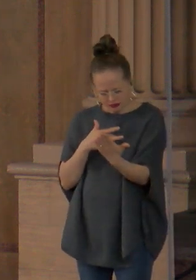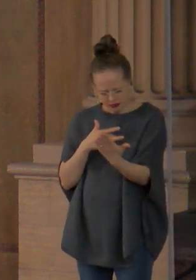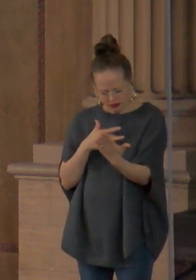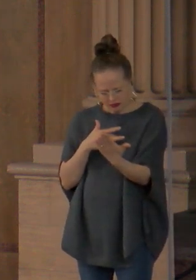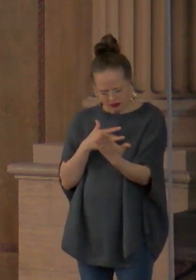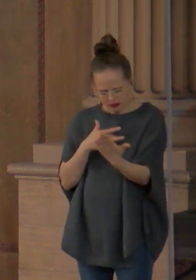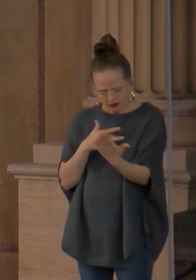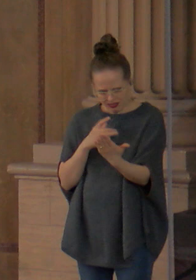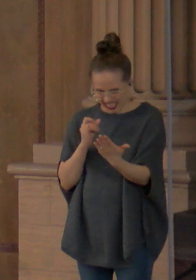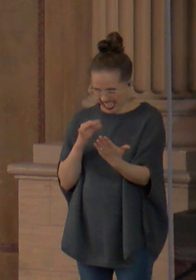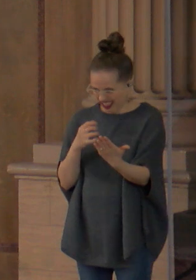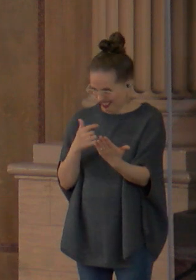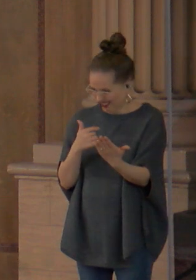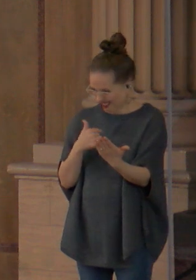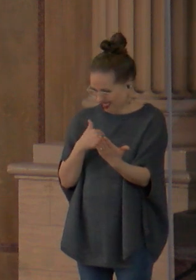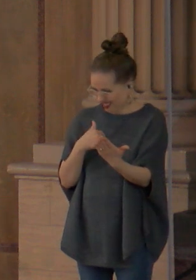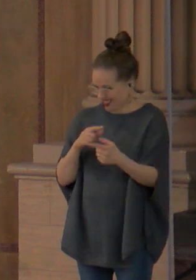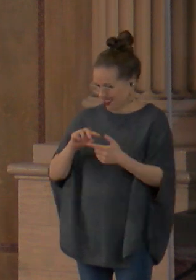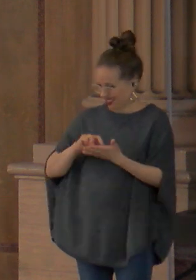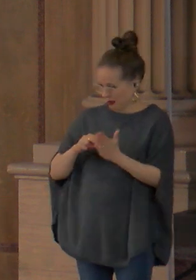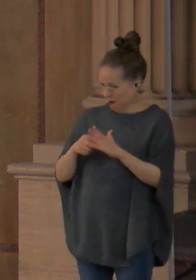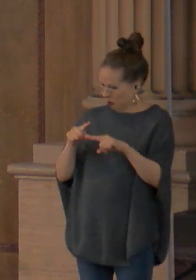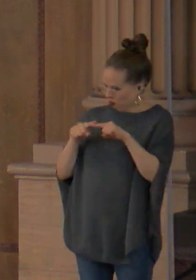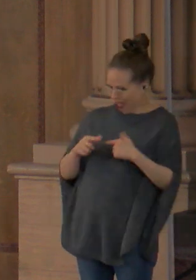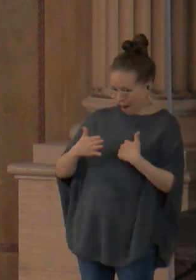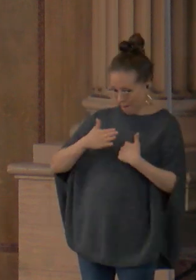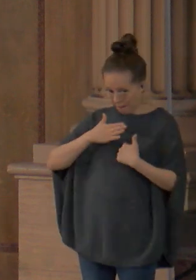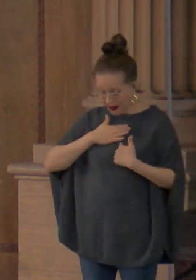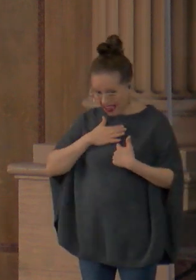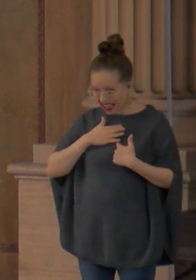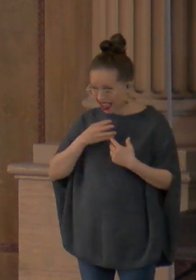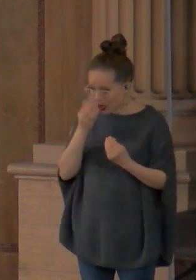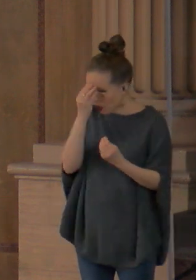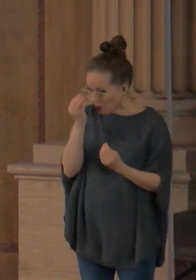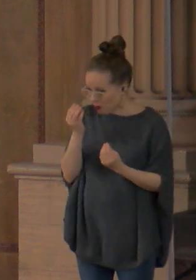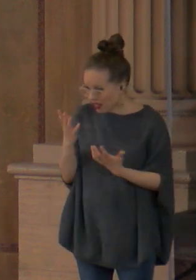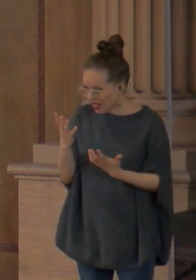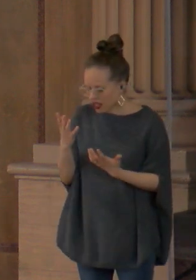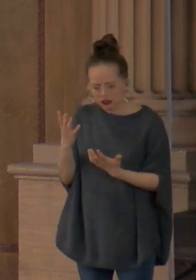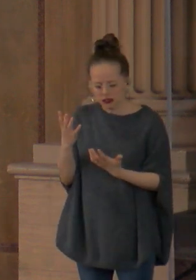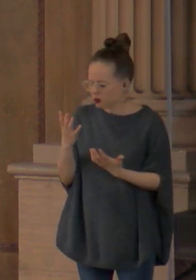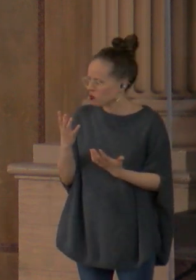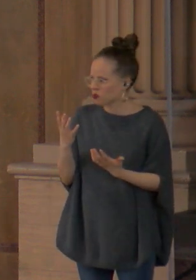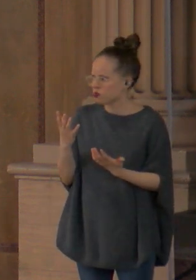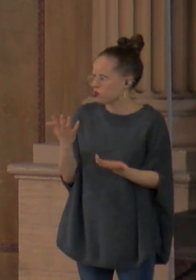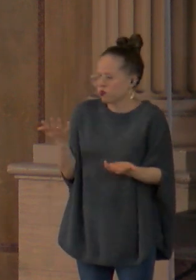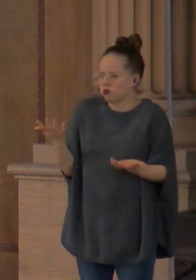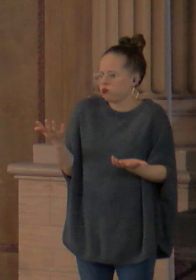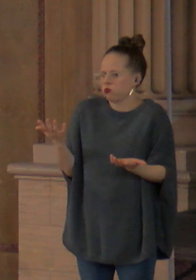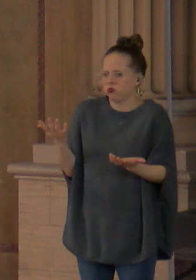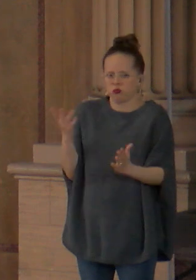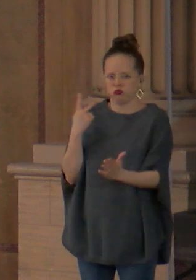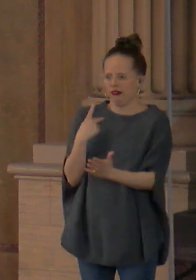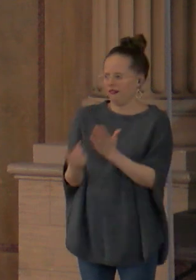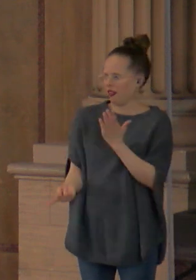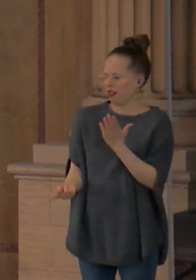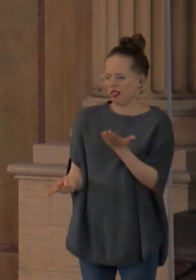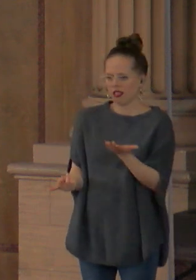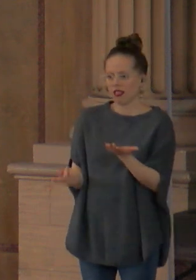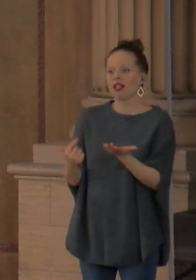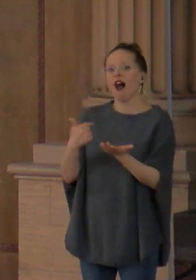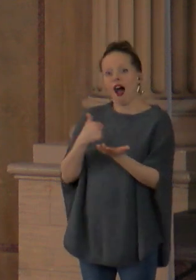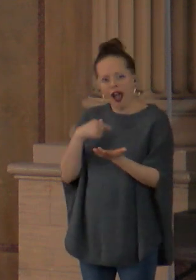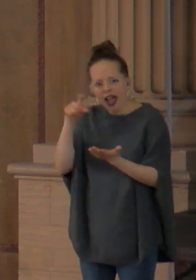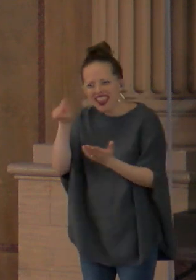I'm dead. I'm going to need grace. I'm going to need a Savior. That's what we're supposed to do when we hear